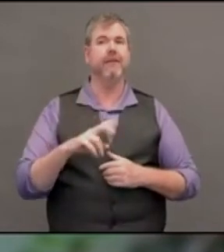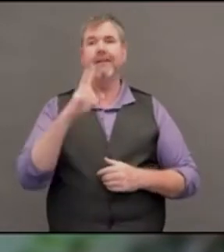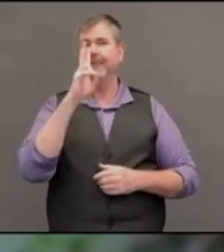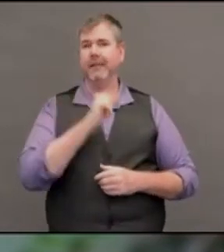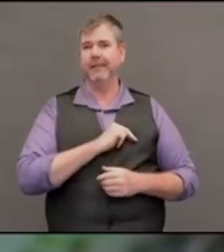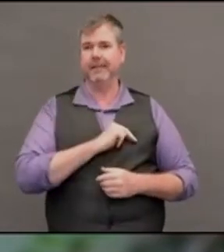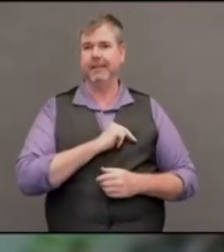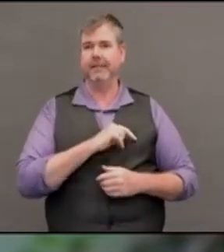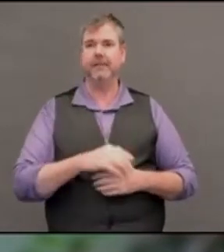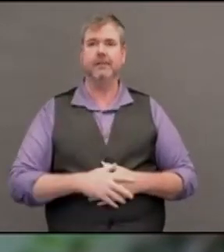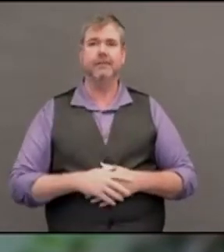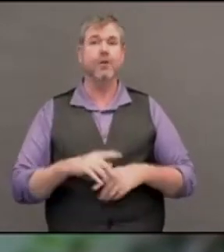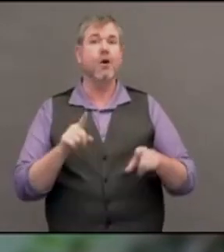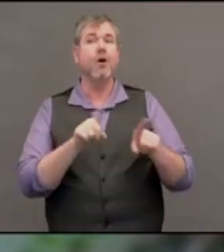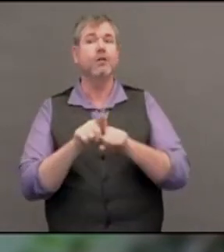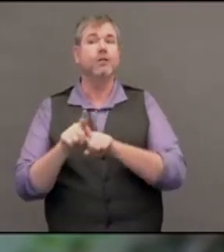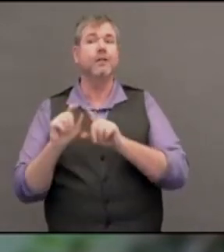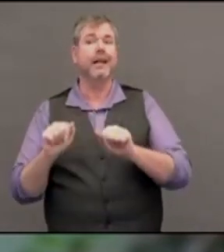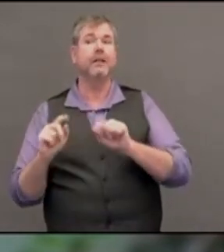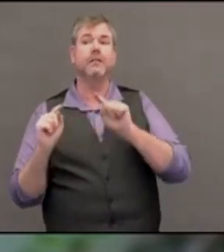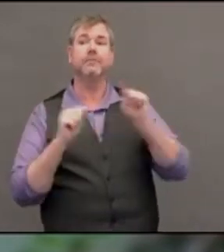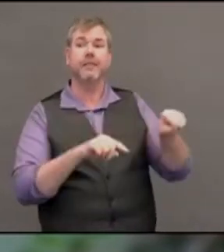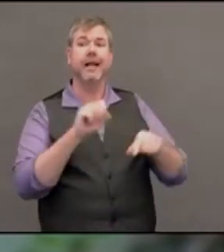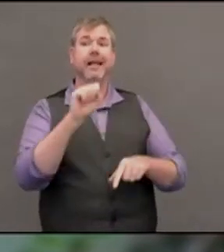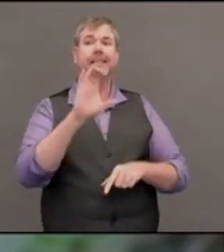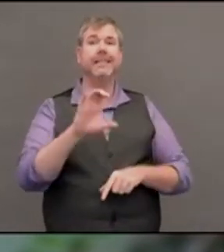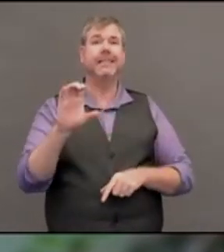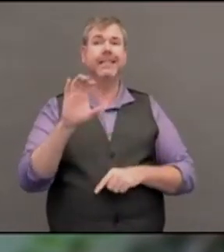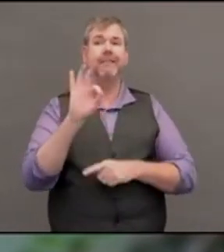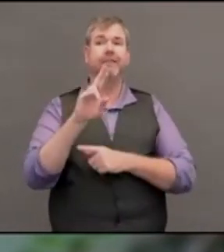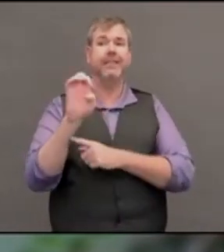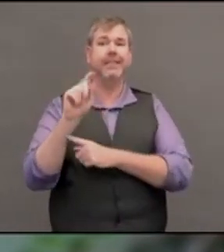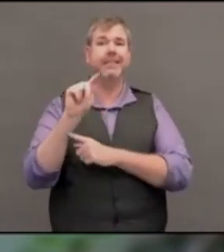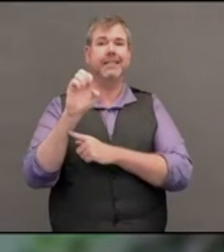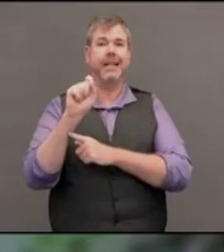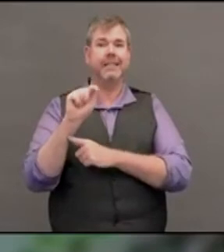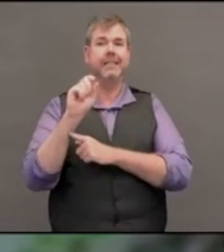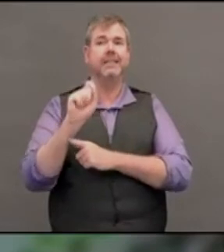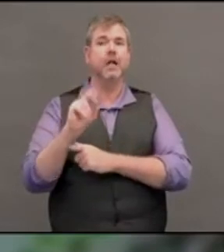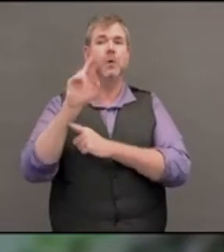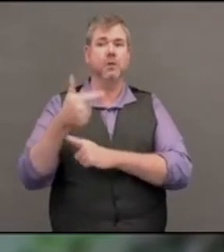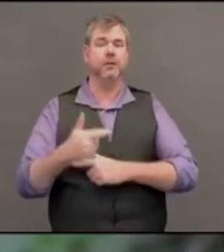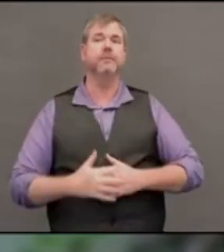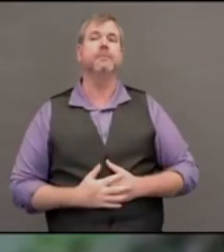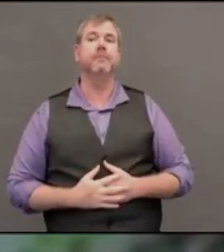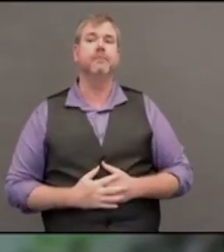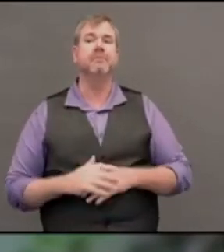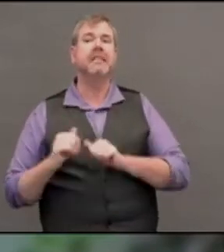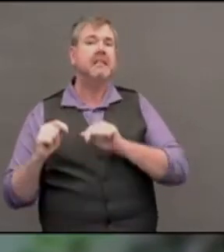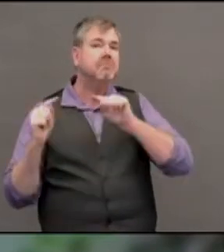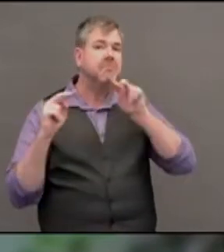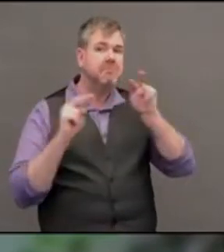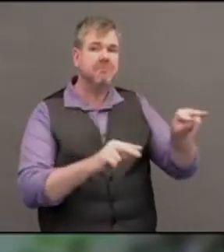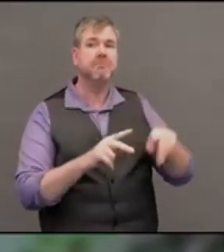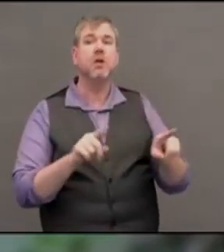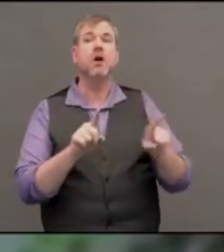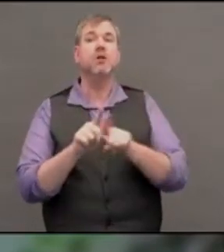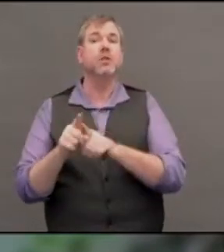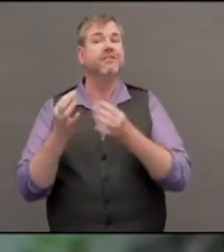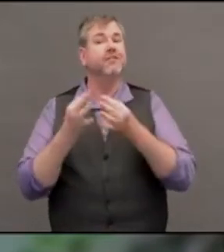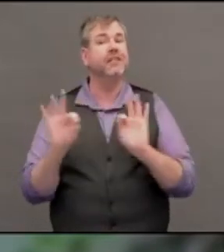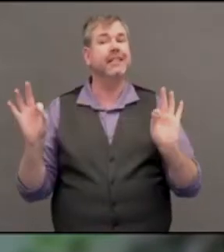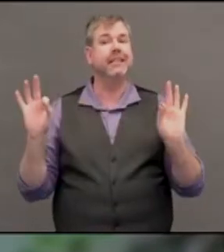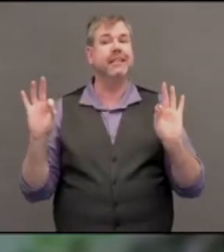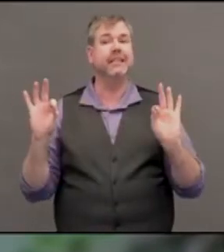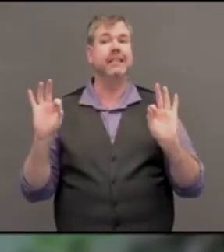the testing locations that we have across the county. Also, free flu shots. We want to get our flu shots. We don't want to be dealing with COVID and flu at the